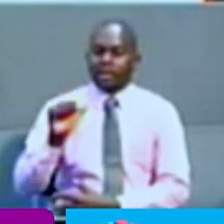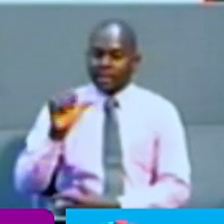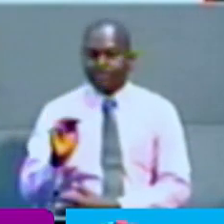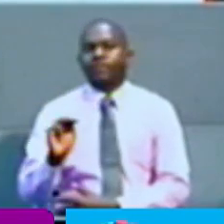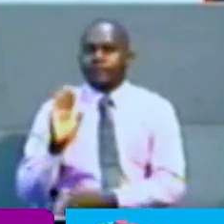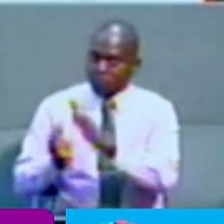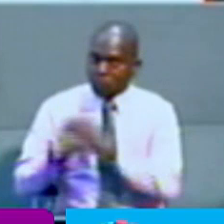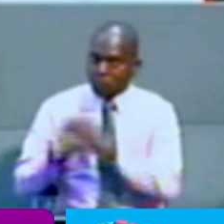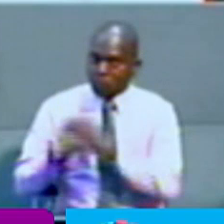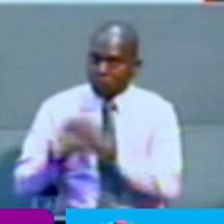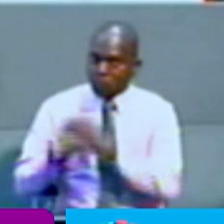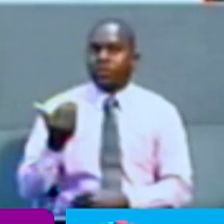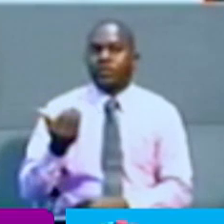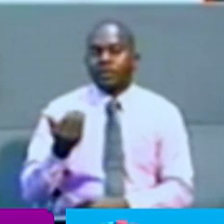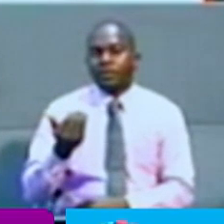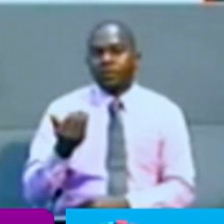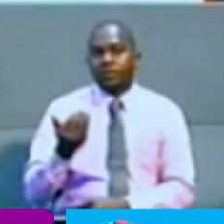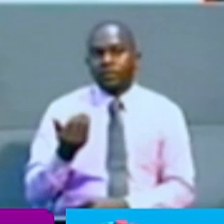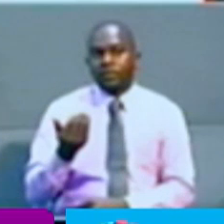morning like the Europeans.